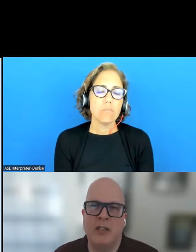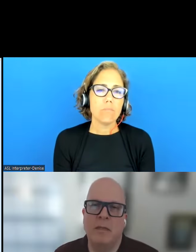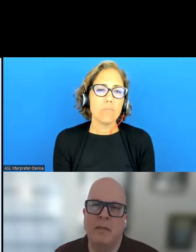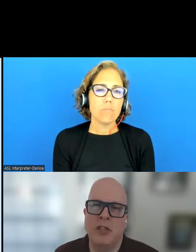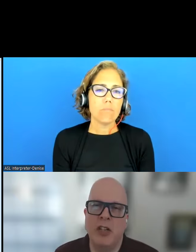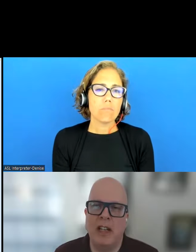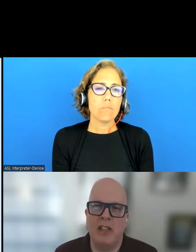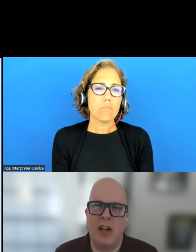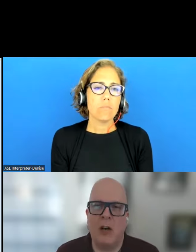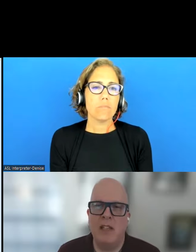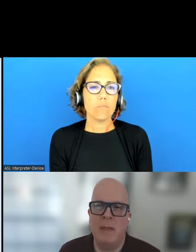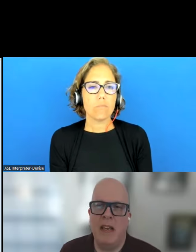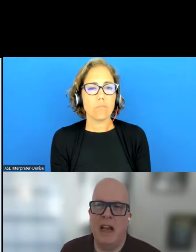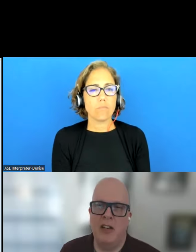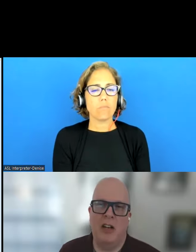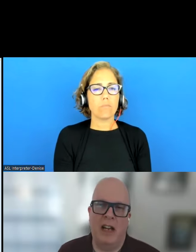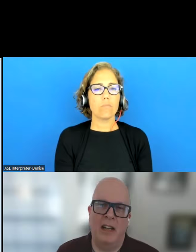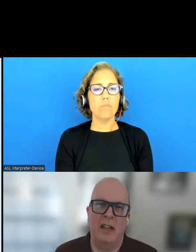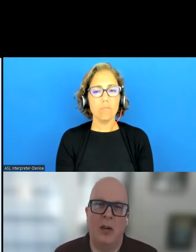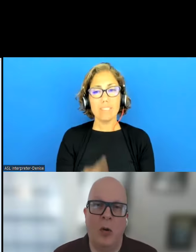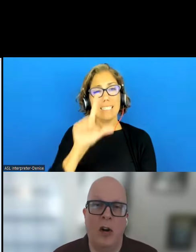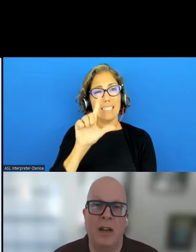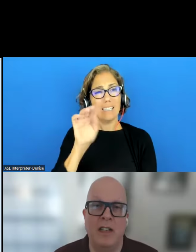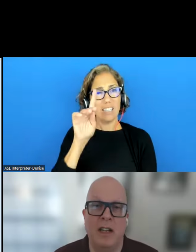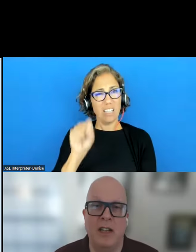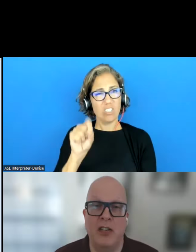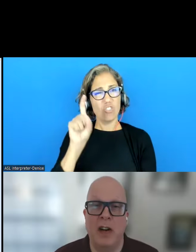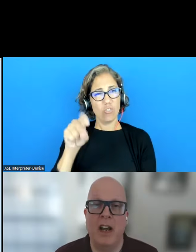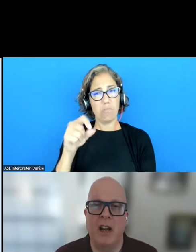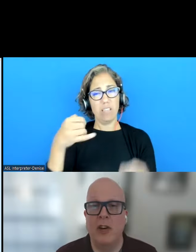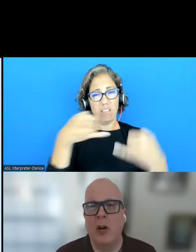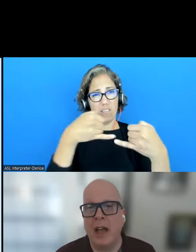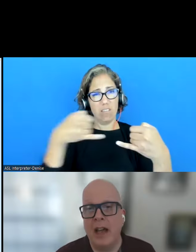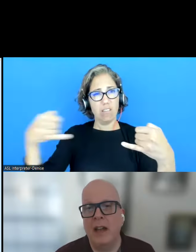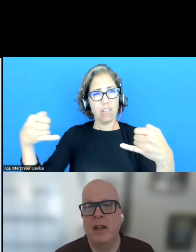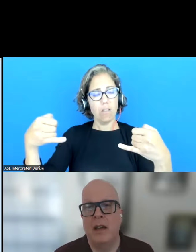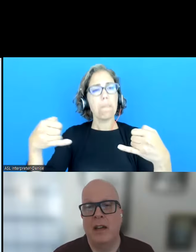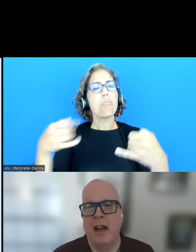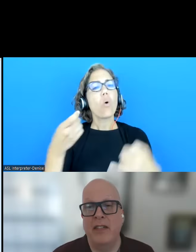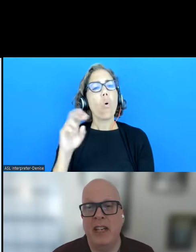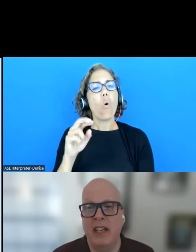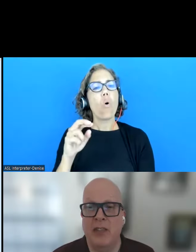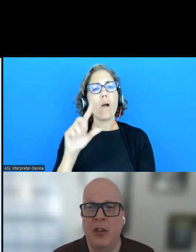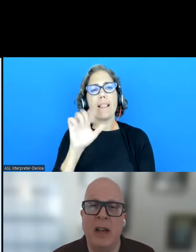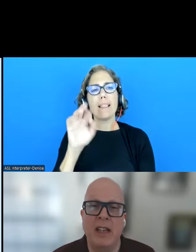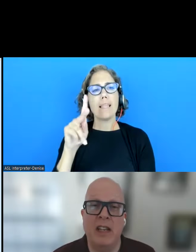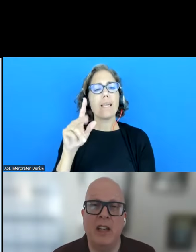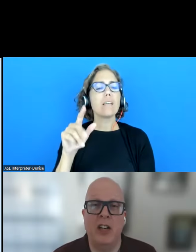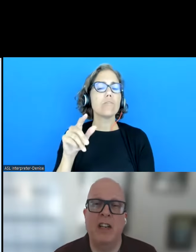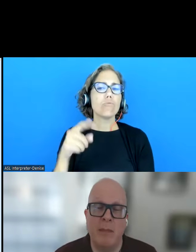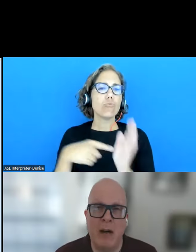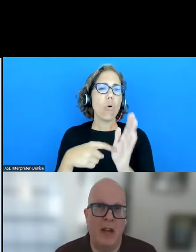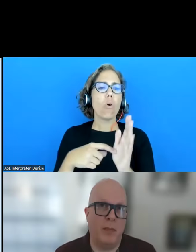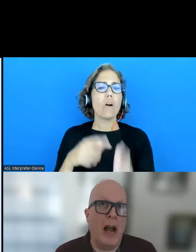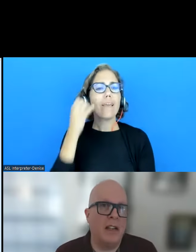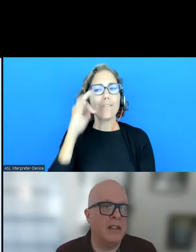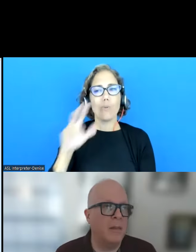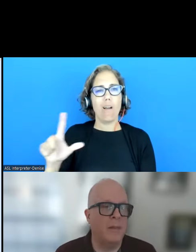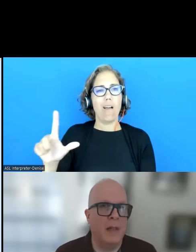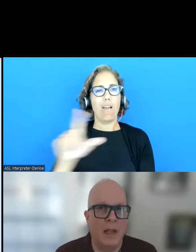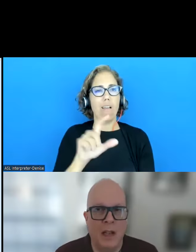Next question. Should links always be underlined, or is during hover okay? I've seen it different ways and curious about